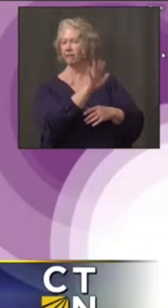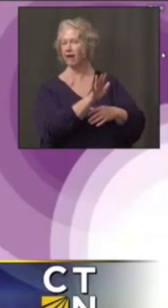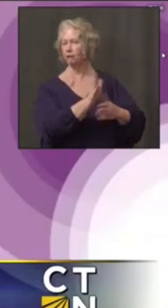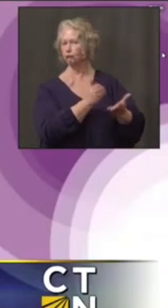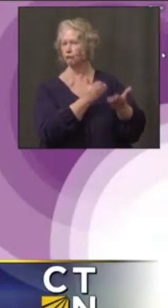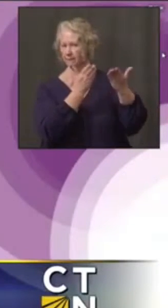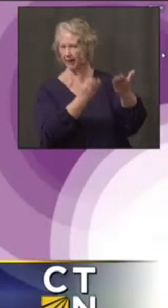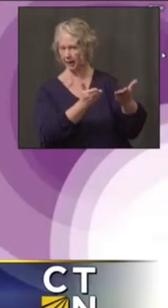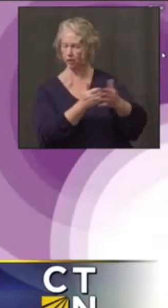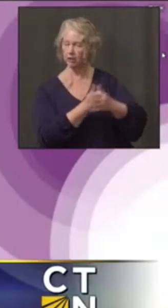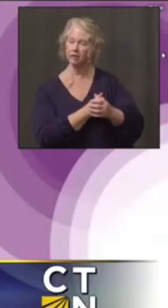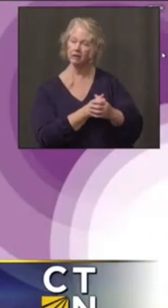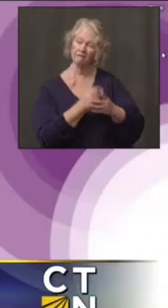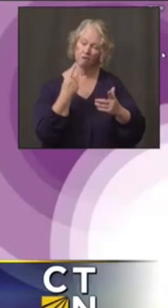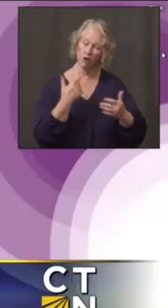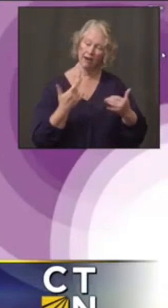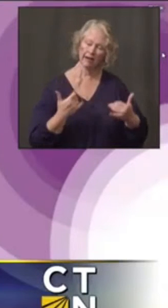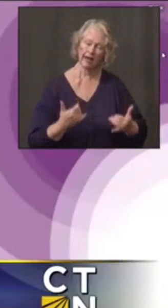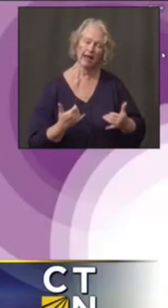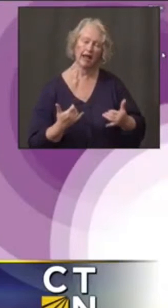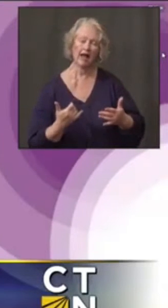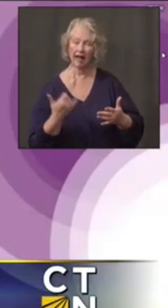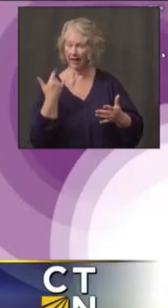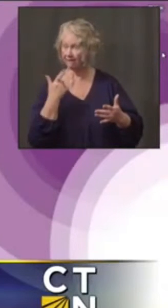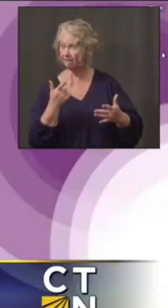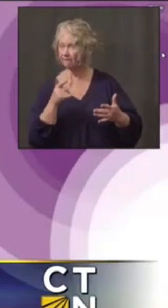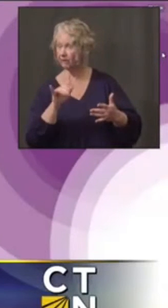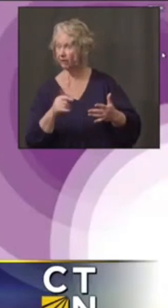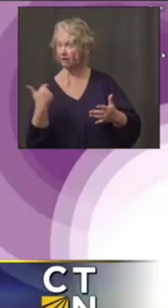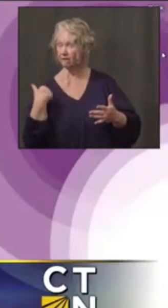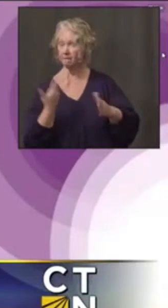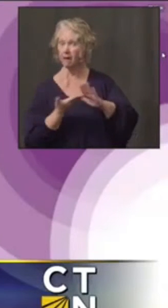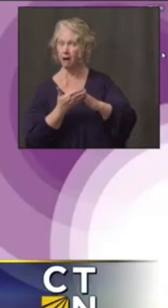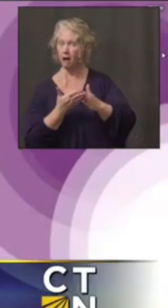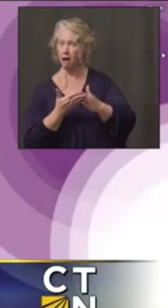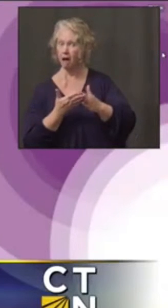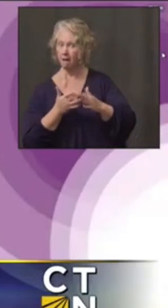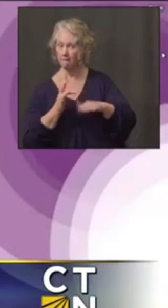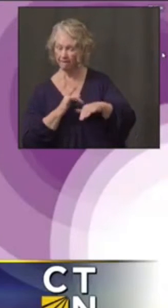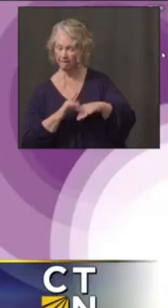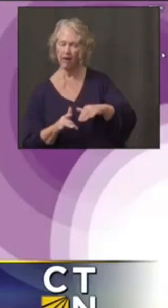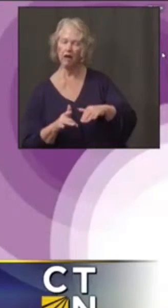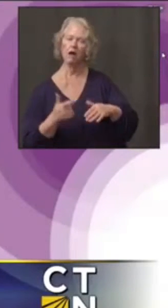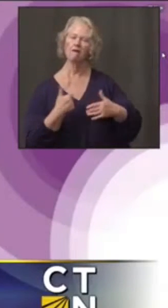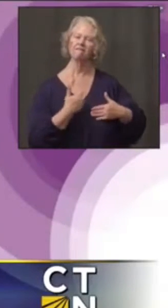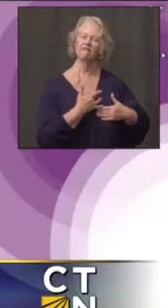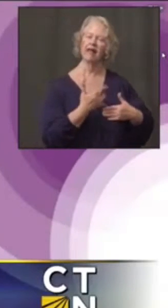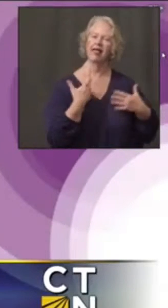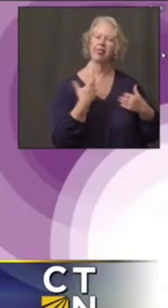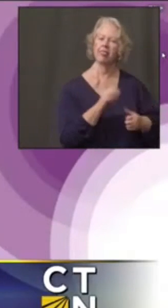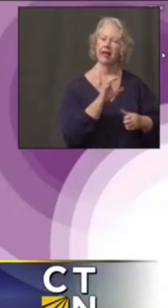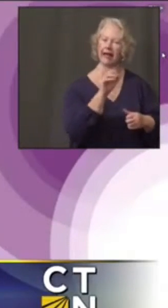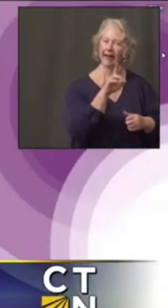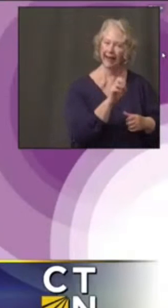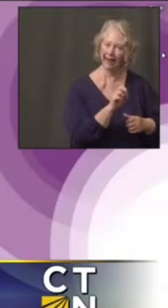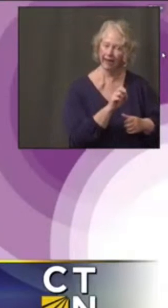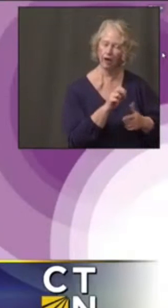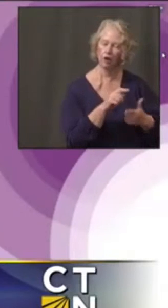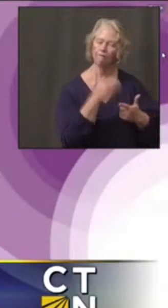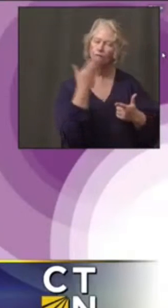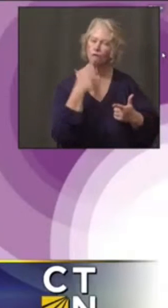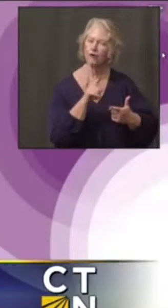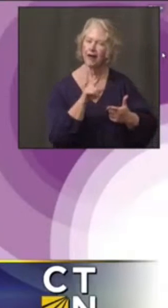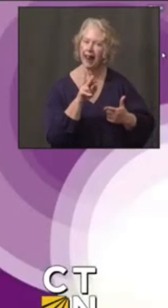your question, at this point, if there was a vaccine available, we would prioritize it for healthcare workers, frontline